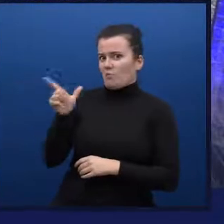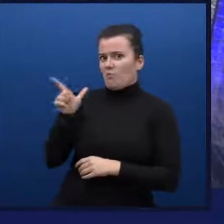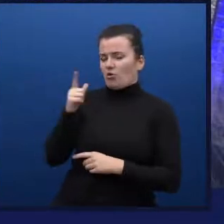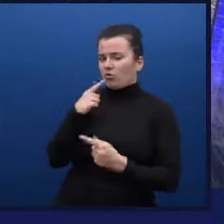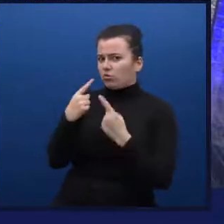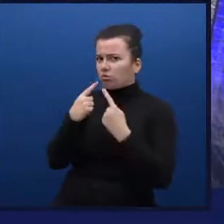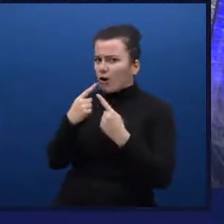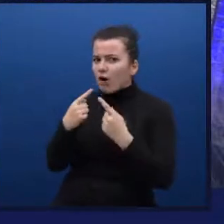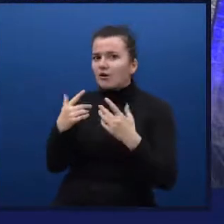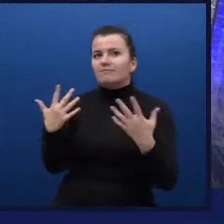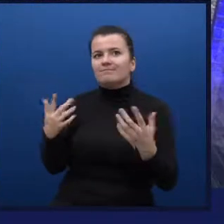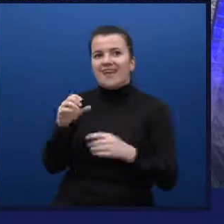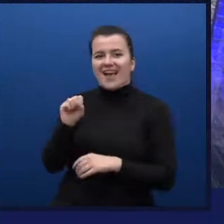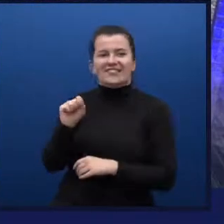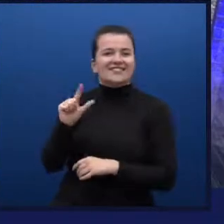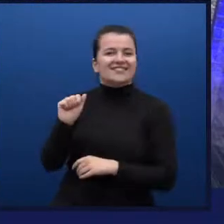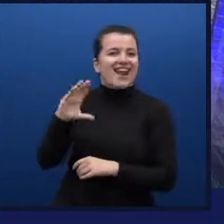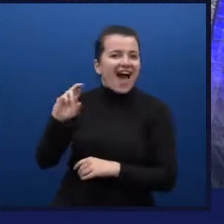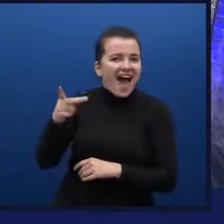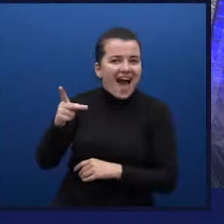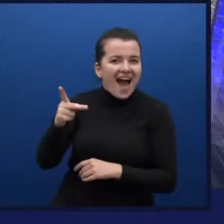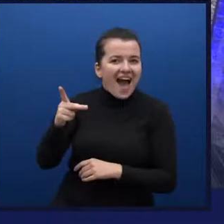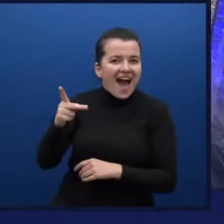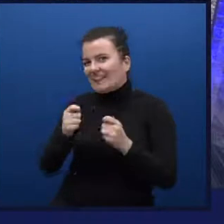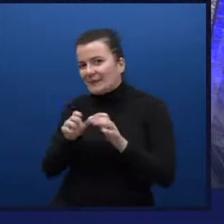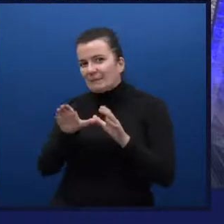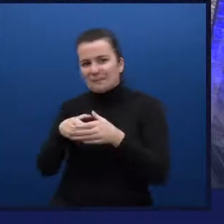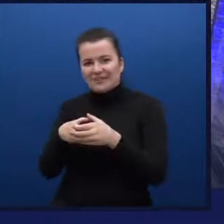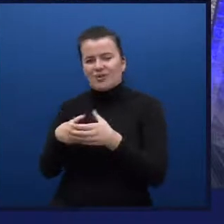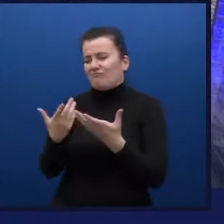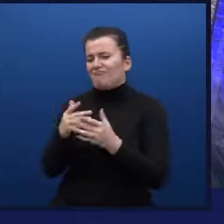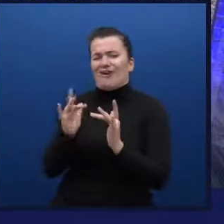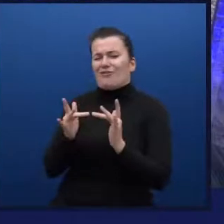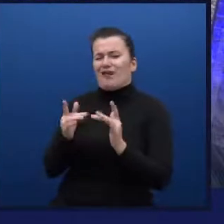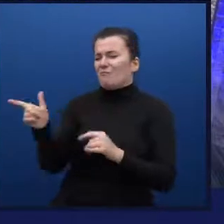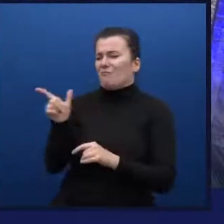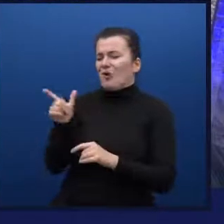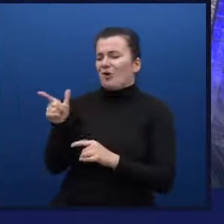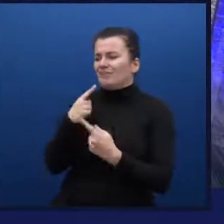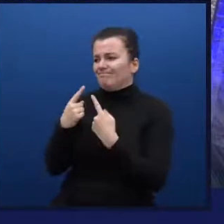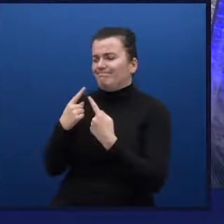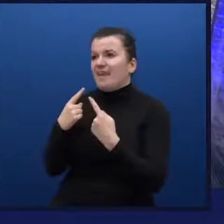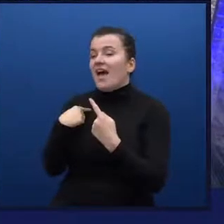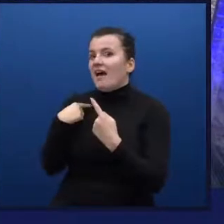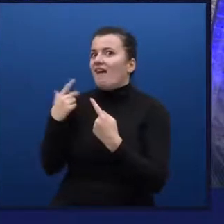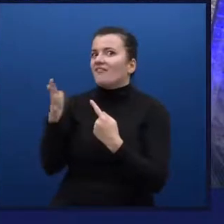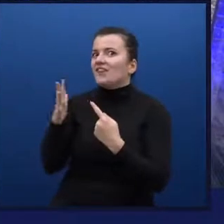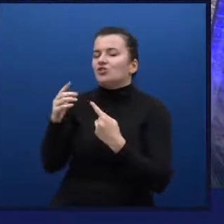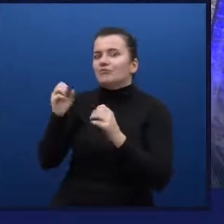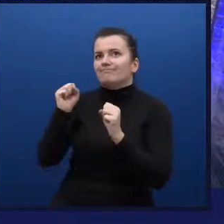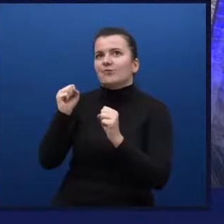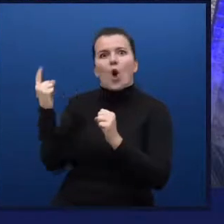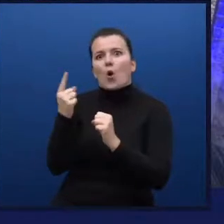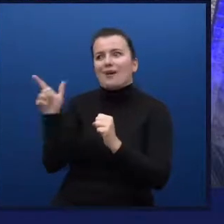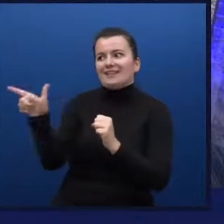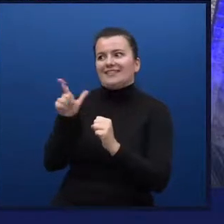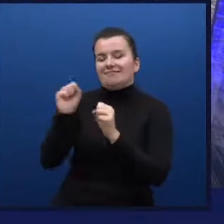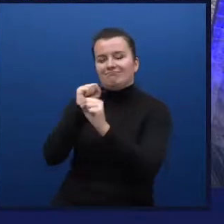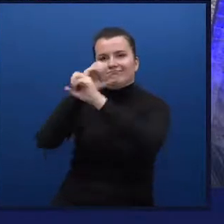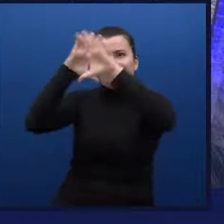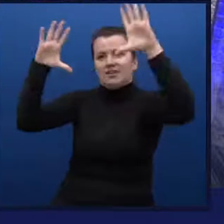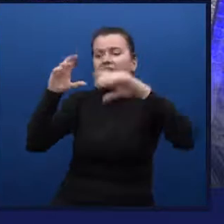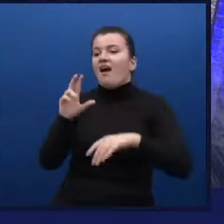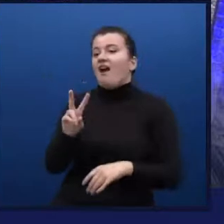Slack, on Teams or other online tools, we keep getting back to this idea, having virtual reality and